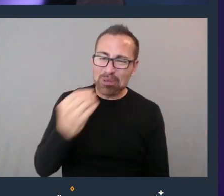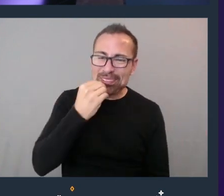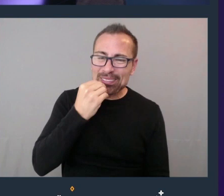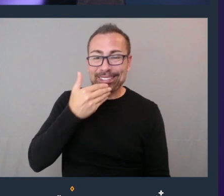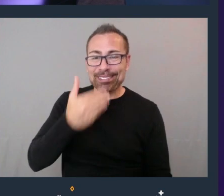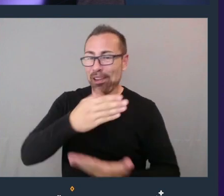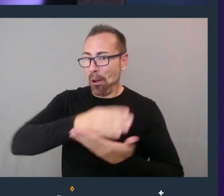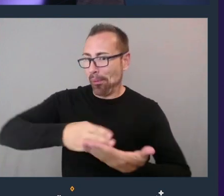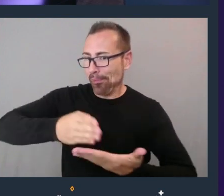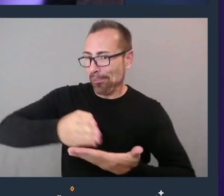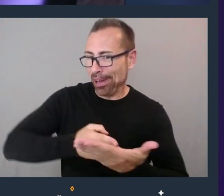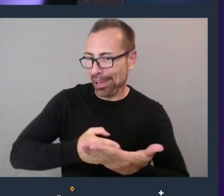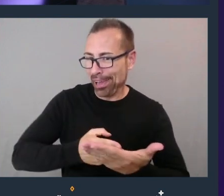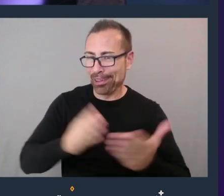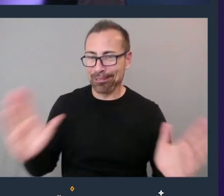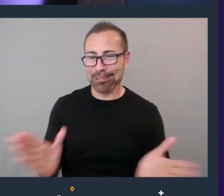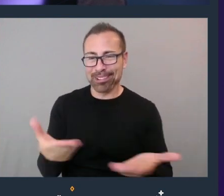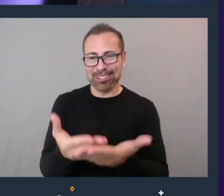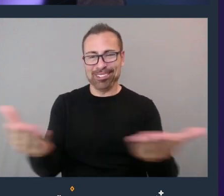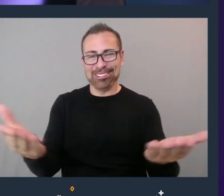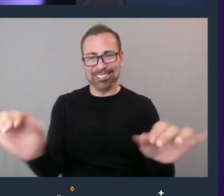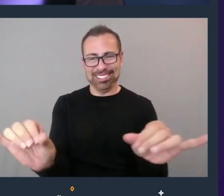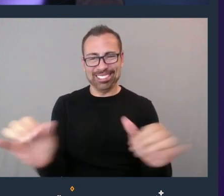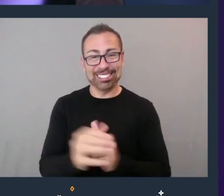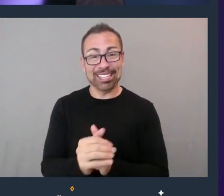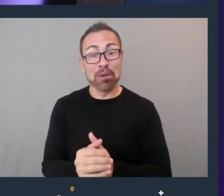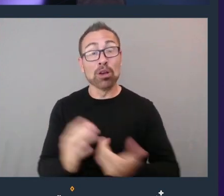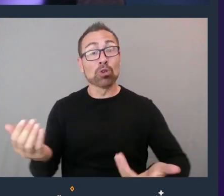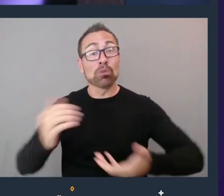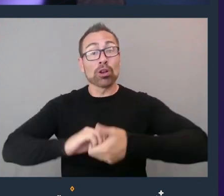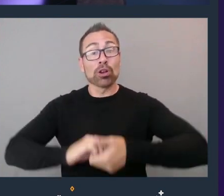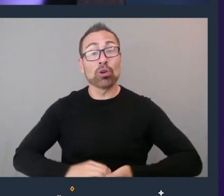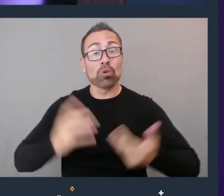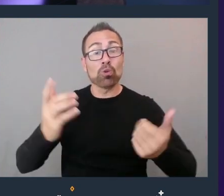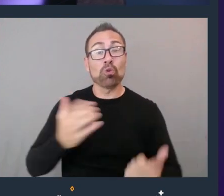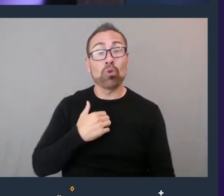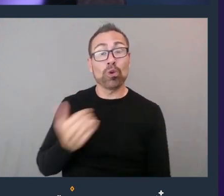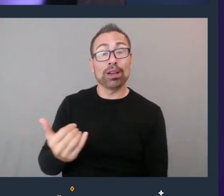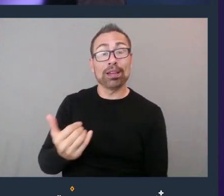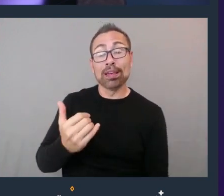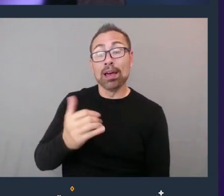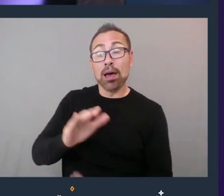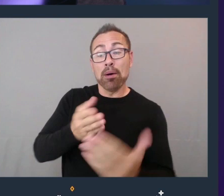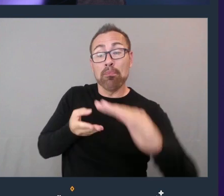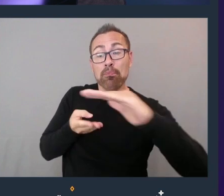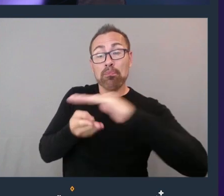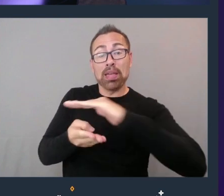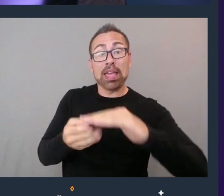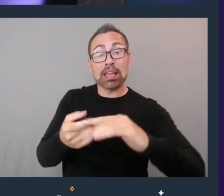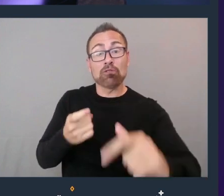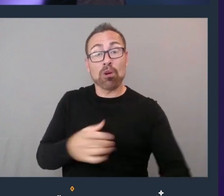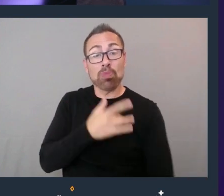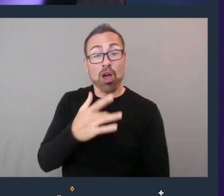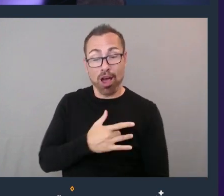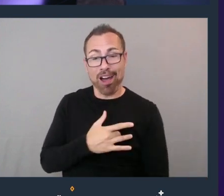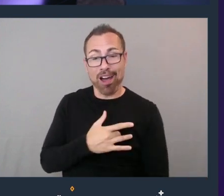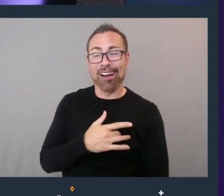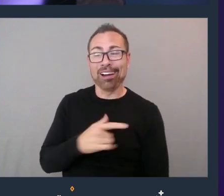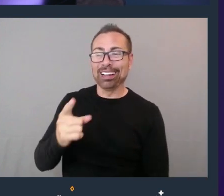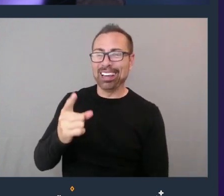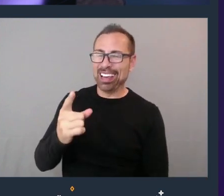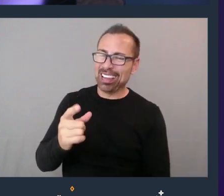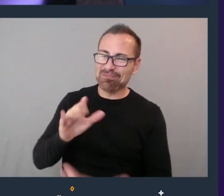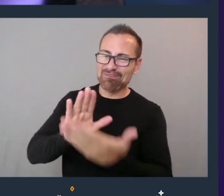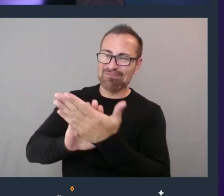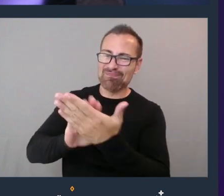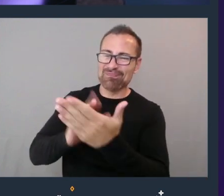year, we're partnering with Baked from the Heart as our official pie supplier. I want to have a big thanks to Bill Hart, the owner, for his help keeping us all fueled